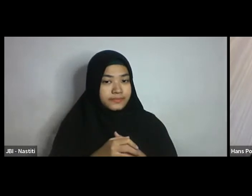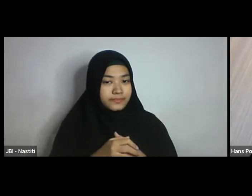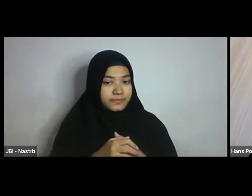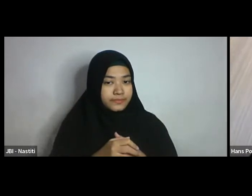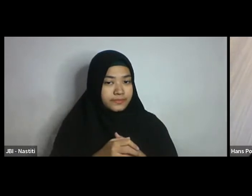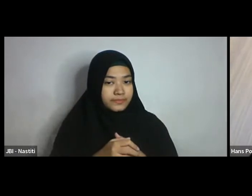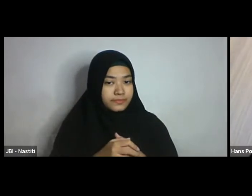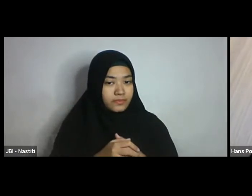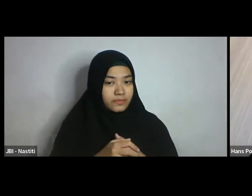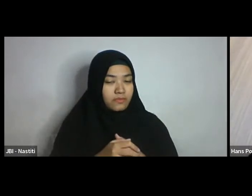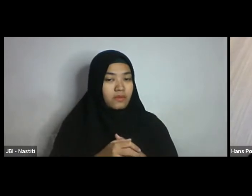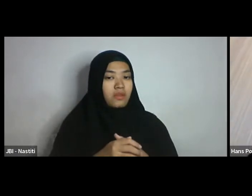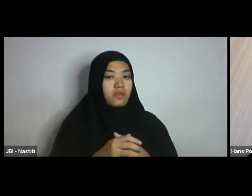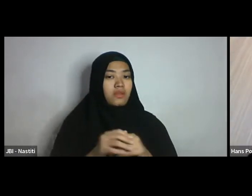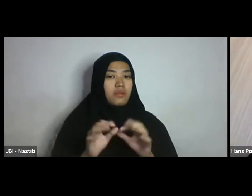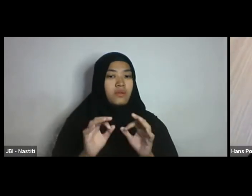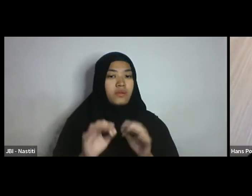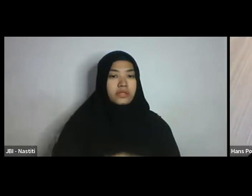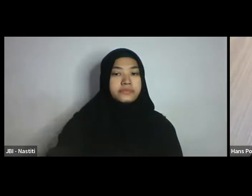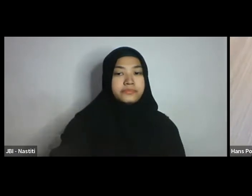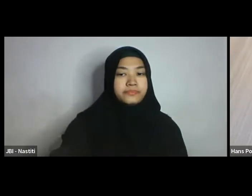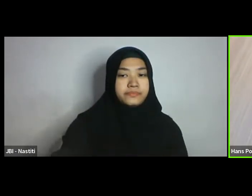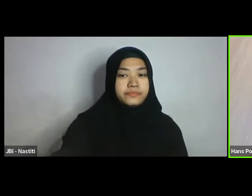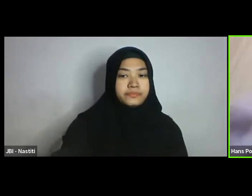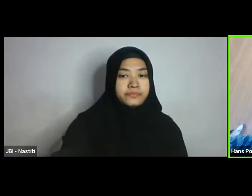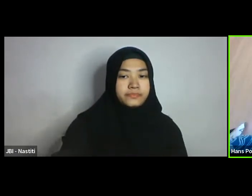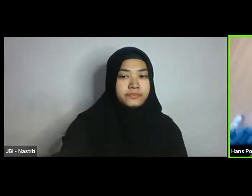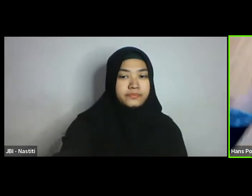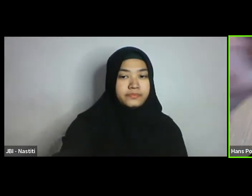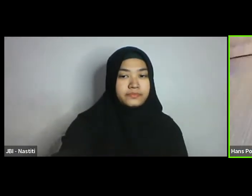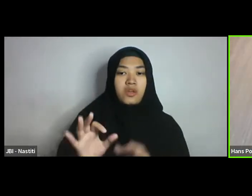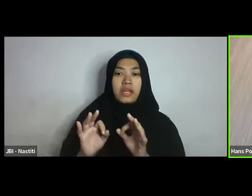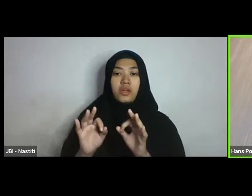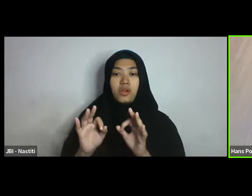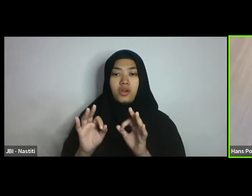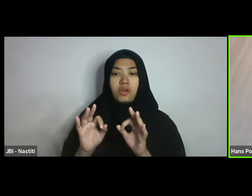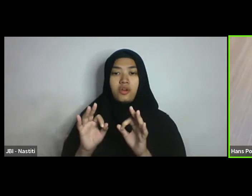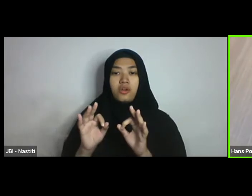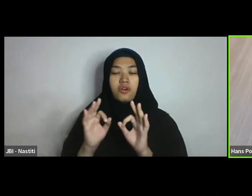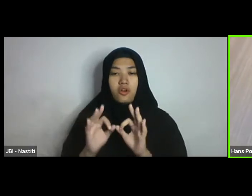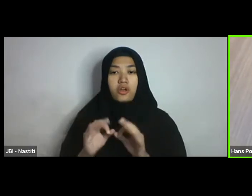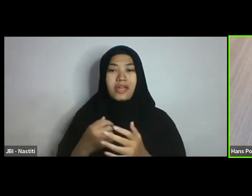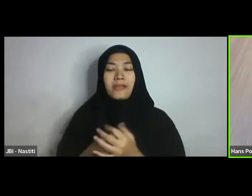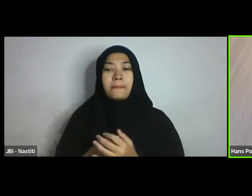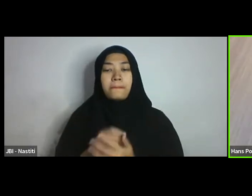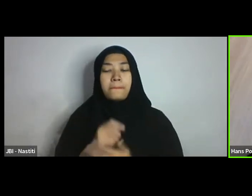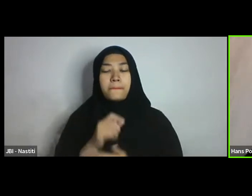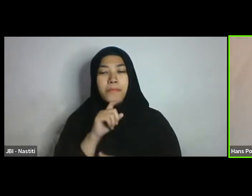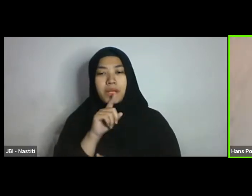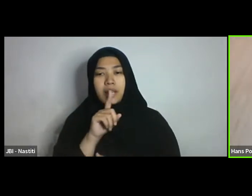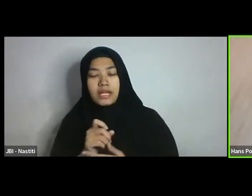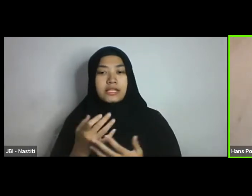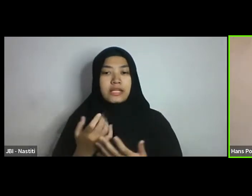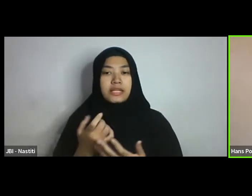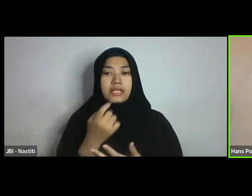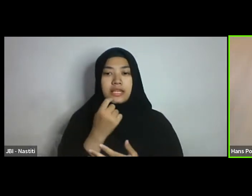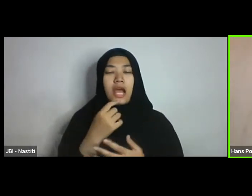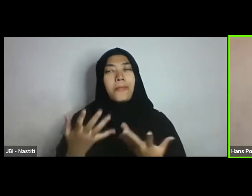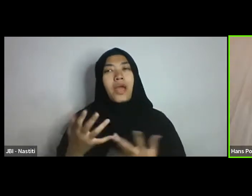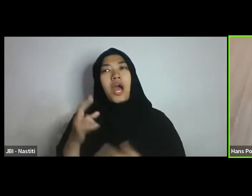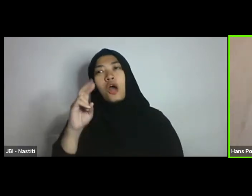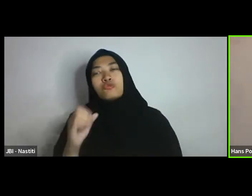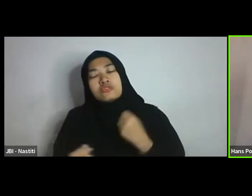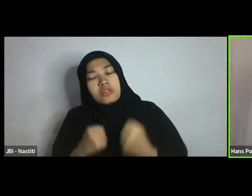Can you hear me all right? Yeah. Good, good, good. Okay, so the question, what to do? Now, one